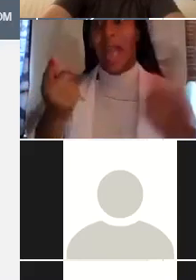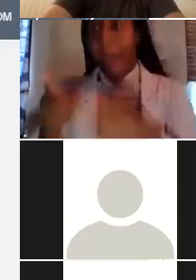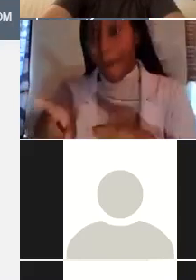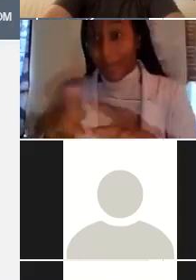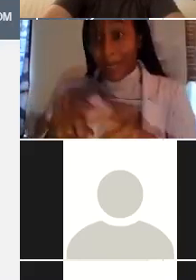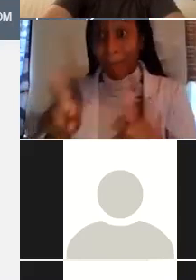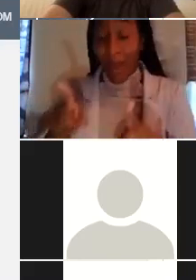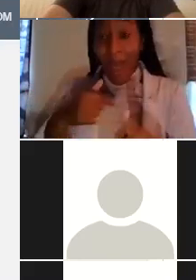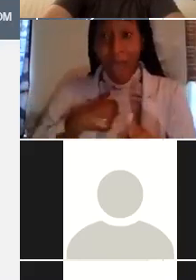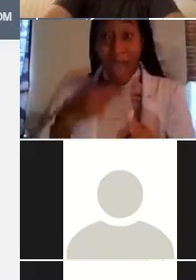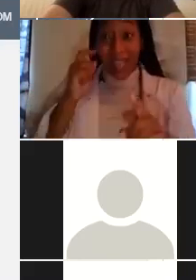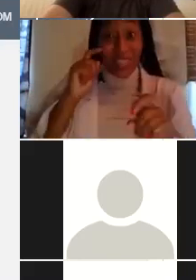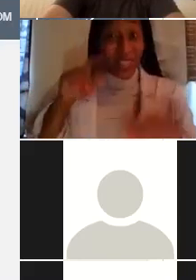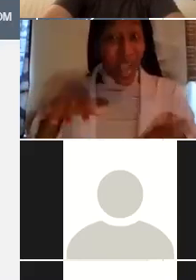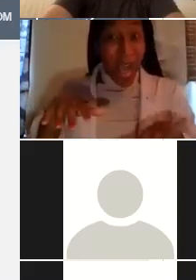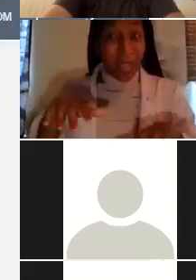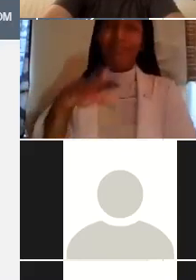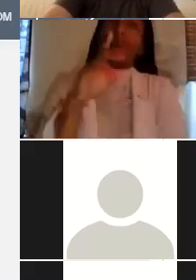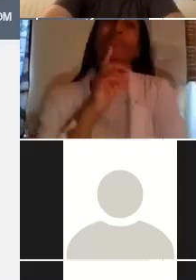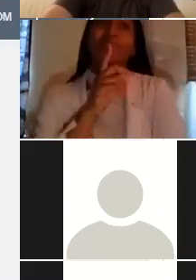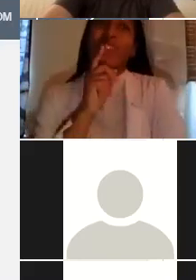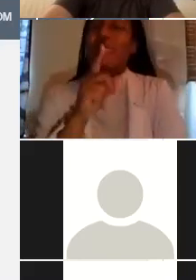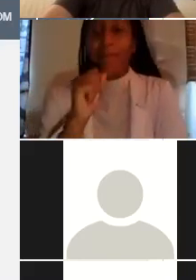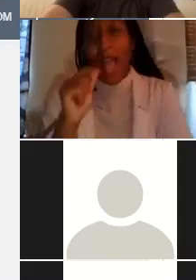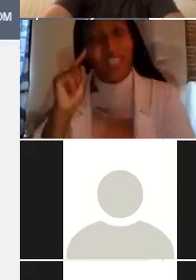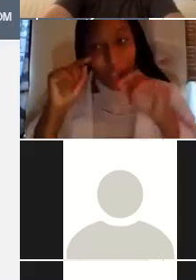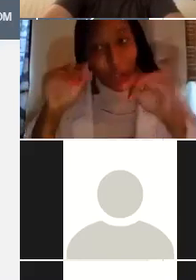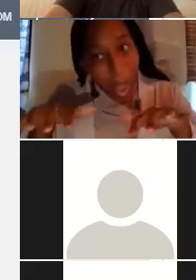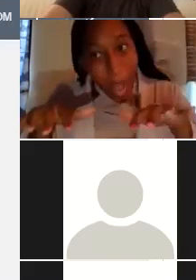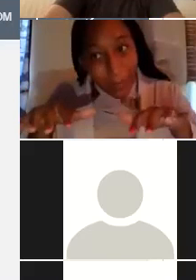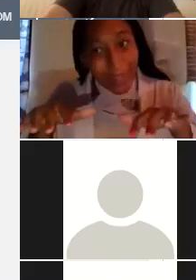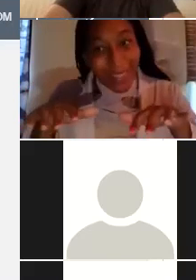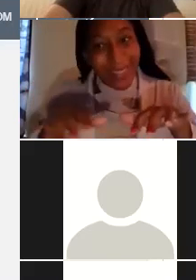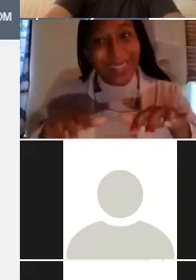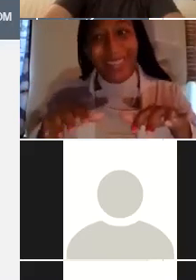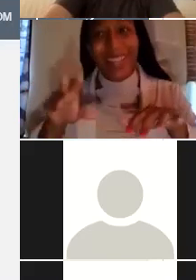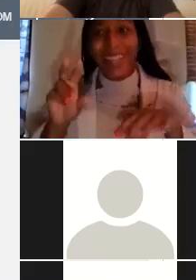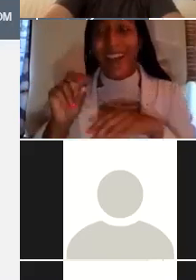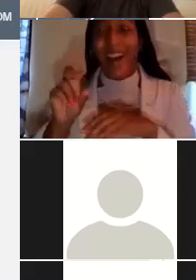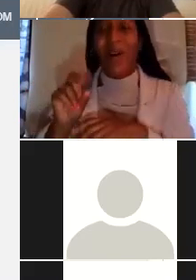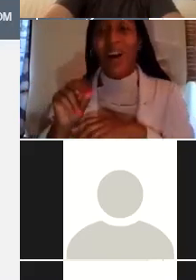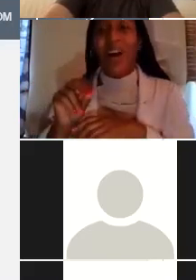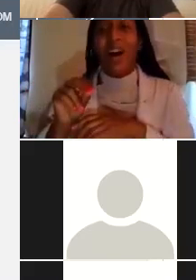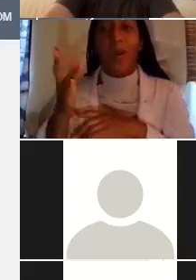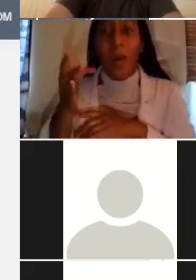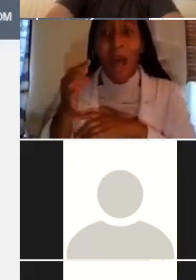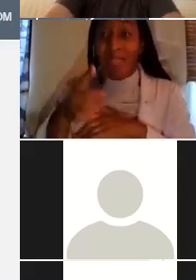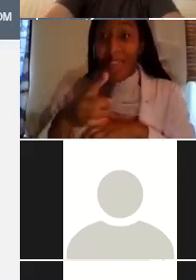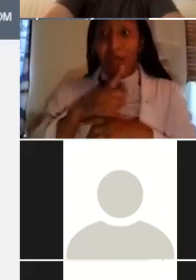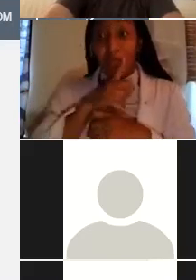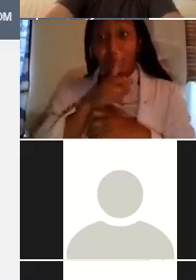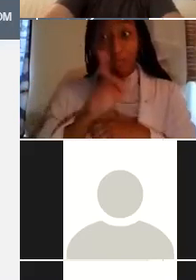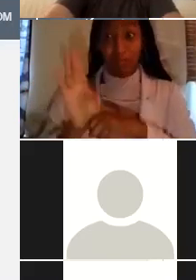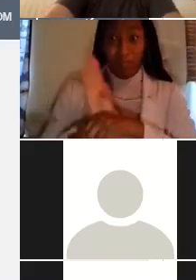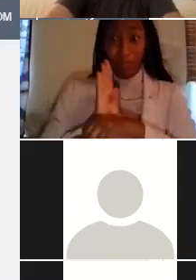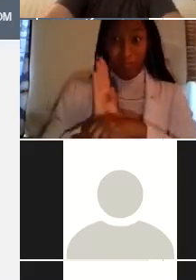was shocked. Well, I guess you know, like I shouldn't be, because they're an industrialized country,